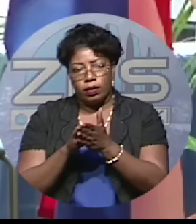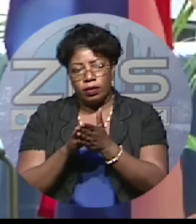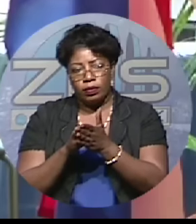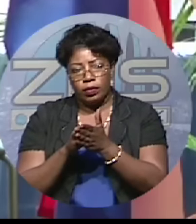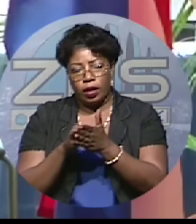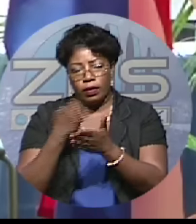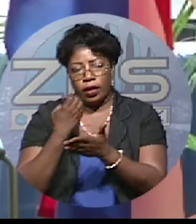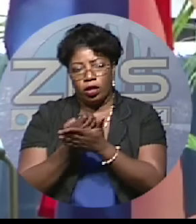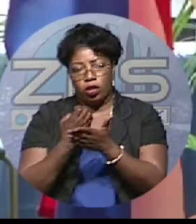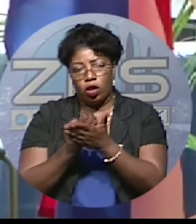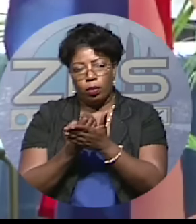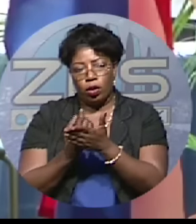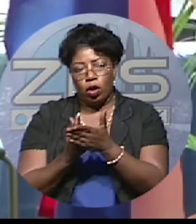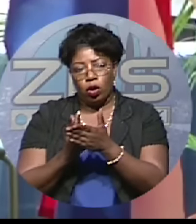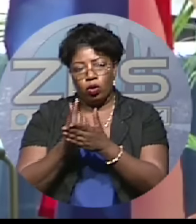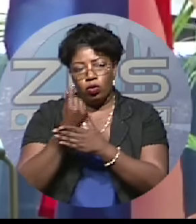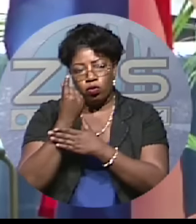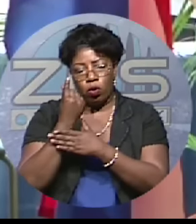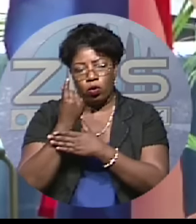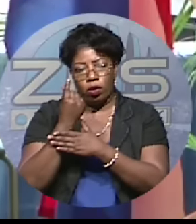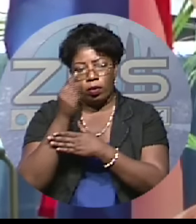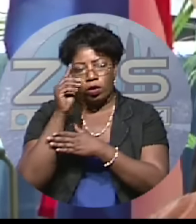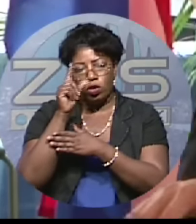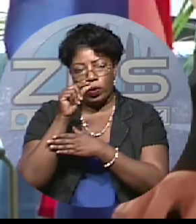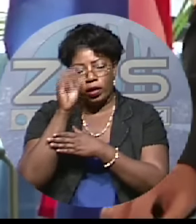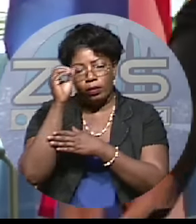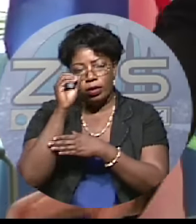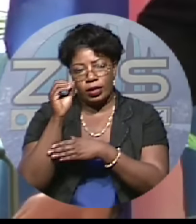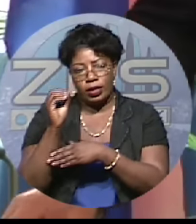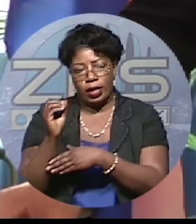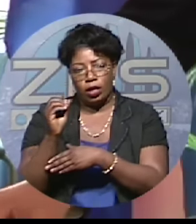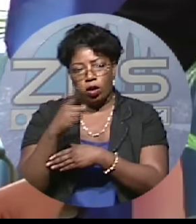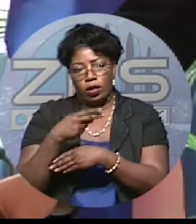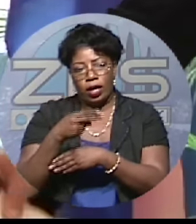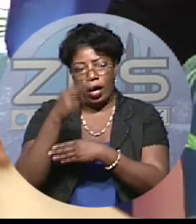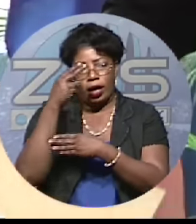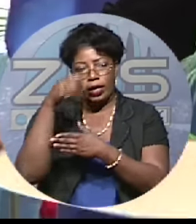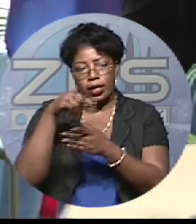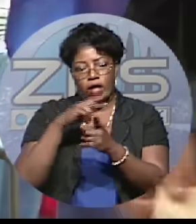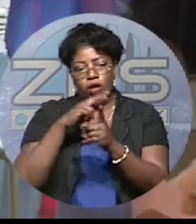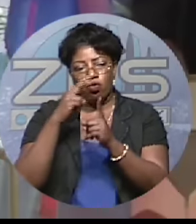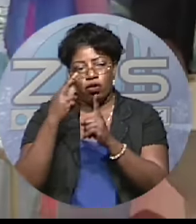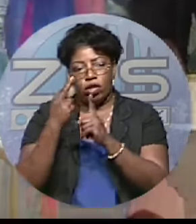its economic growth rate has averaged about 5%, one of the highest in the region.